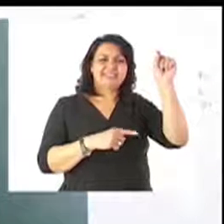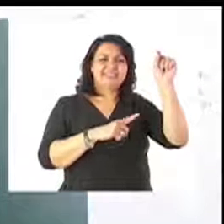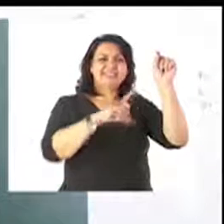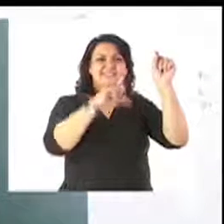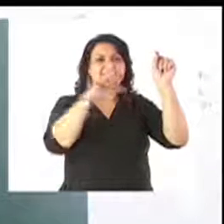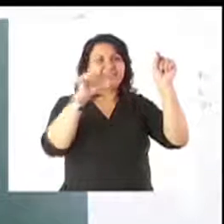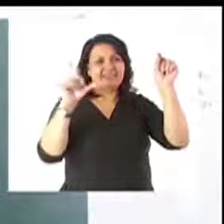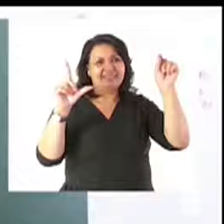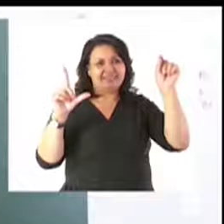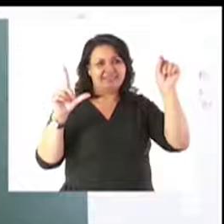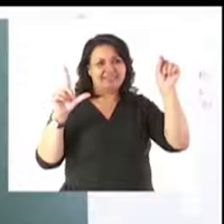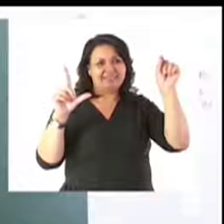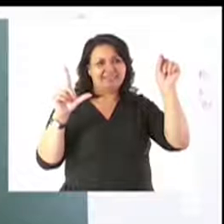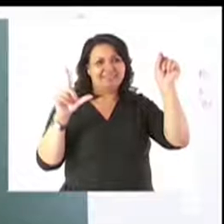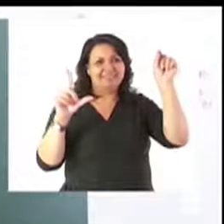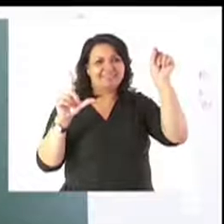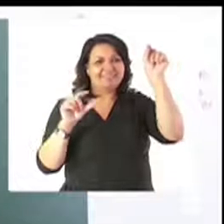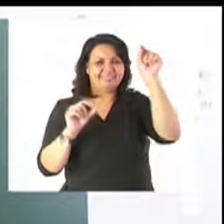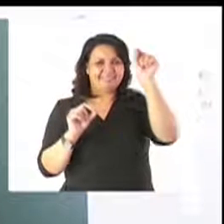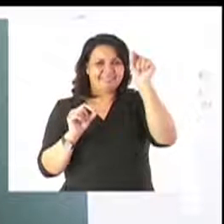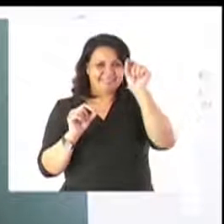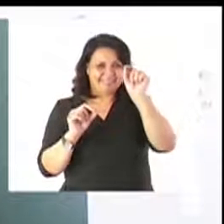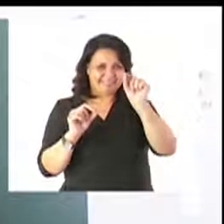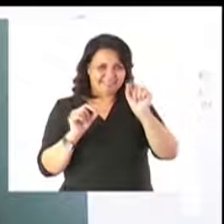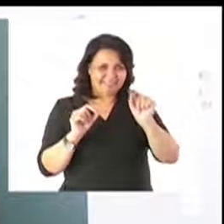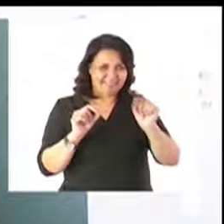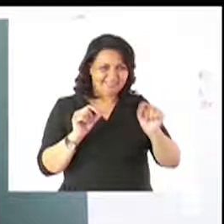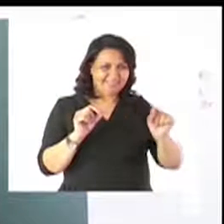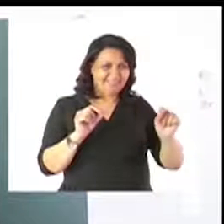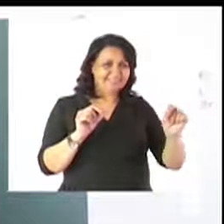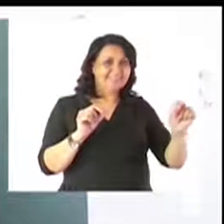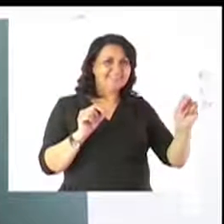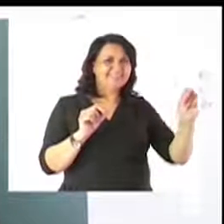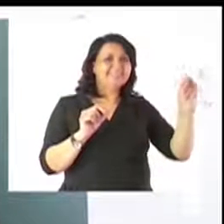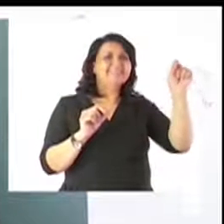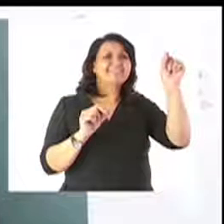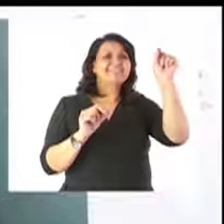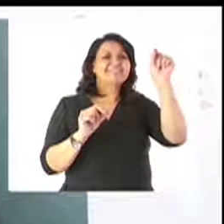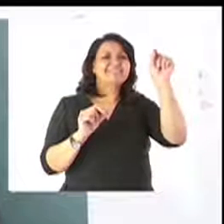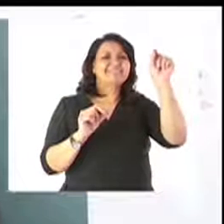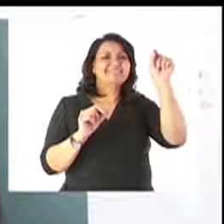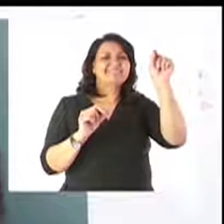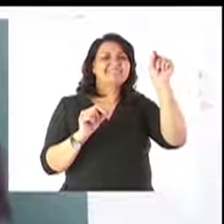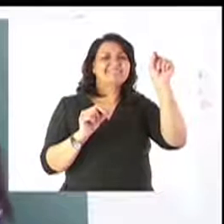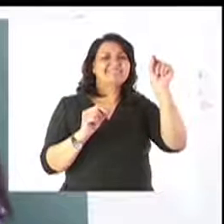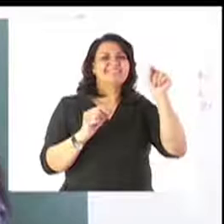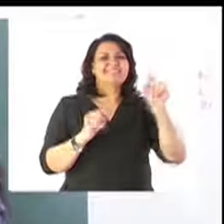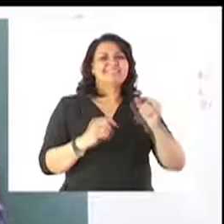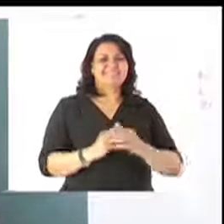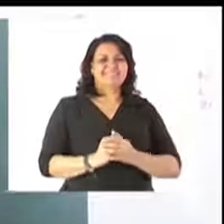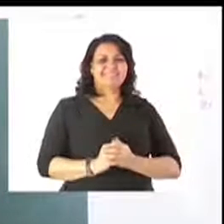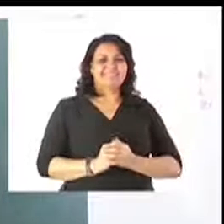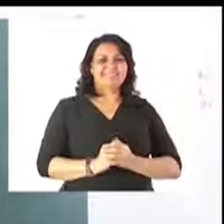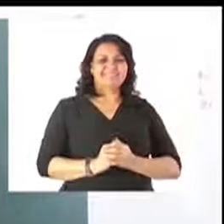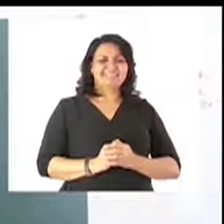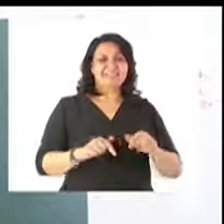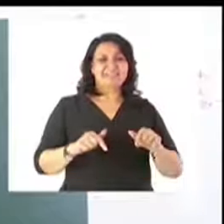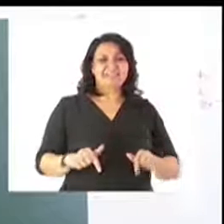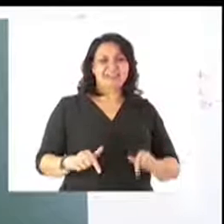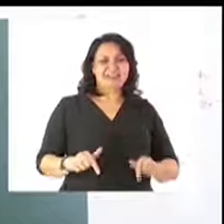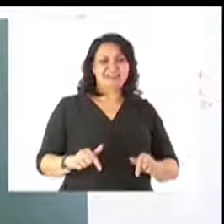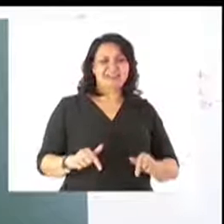to your left. Around, up and stop. Now